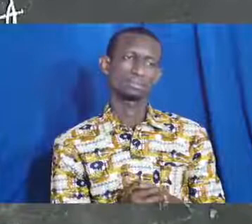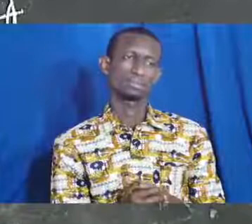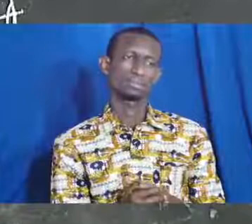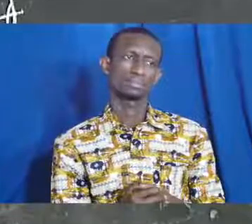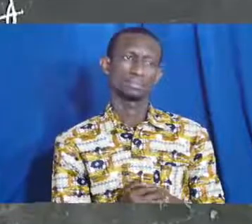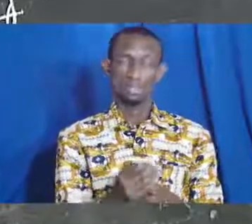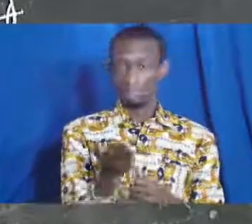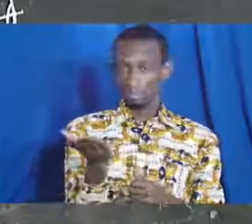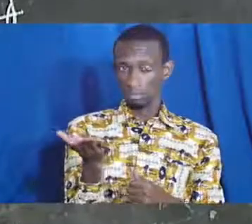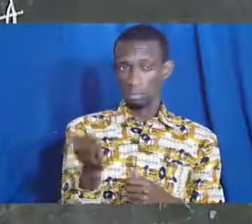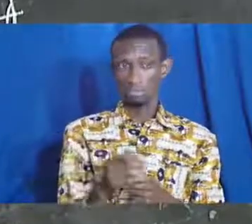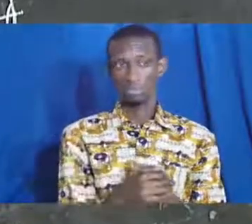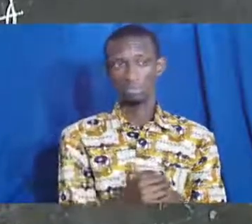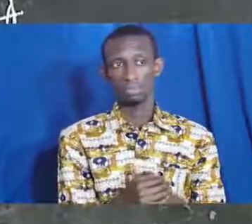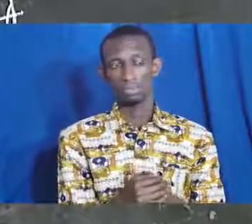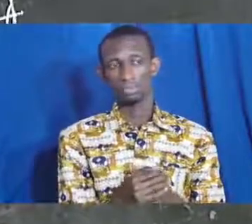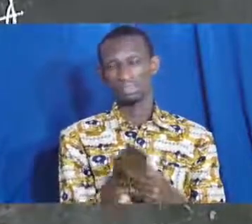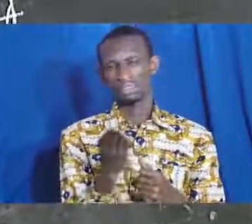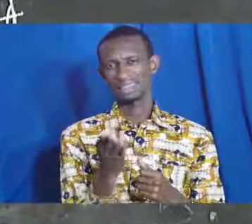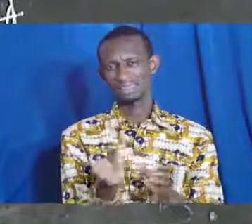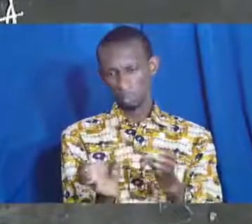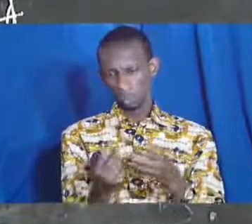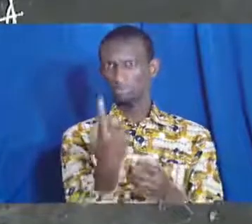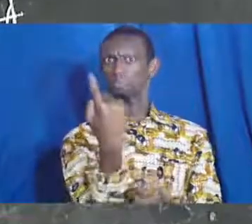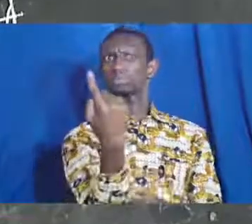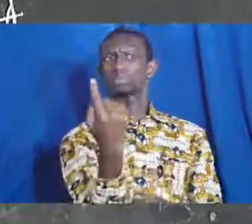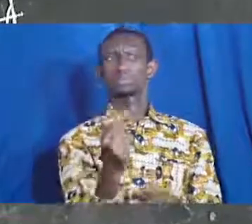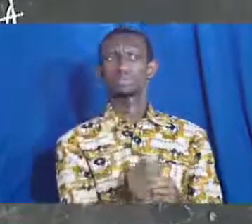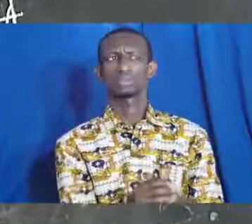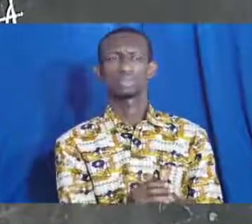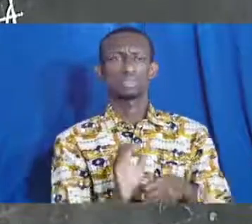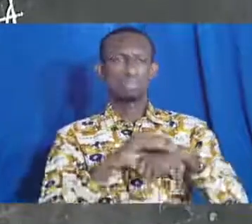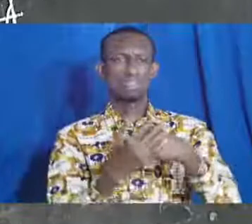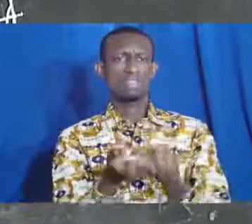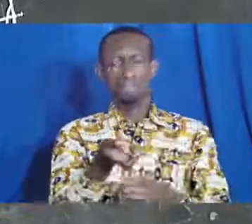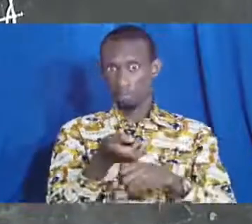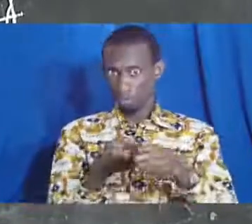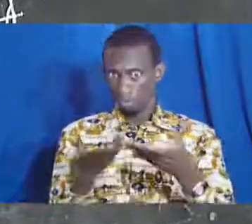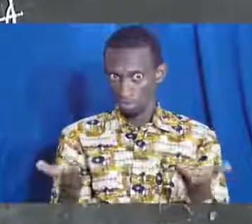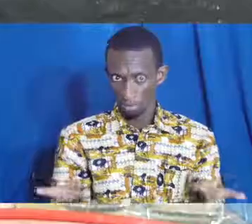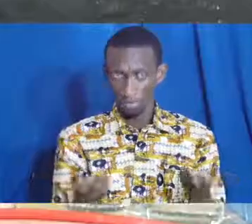So this is one component. It is made from